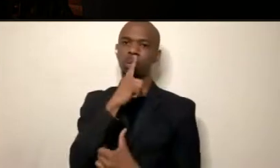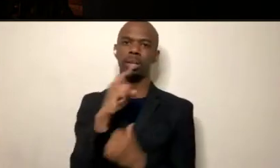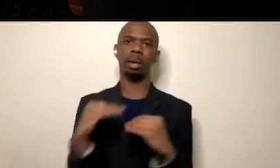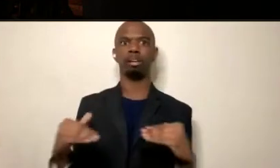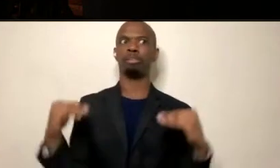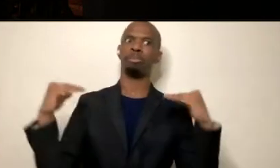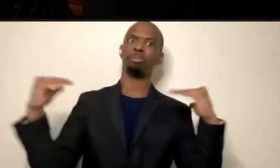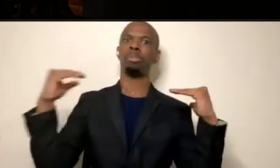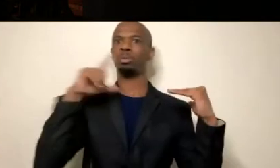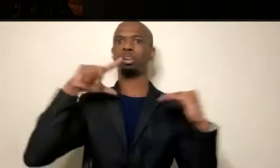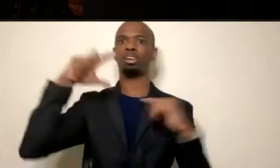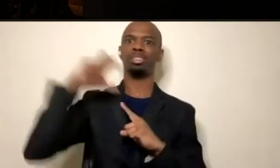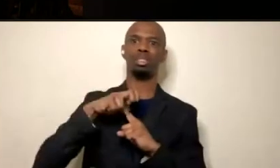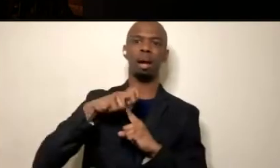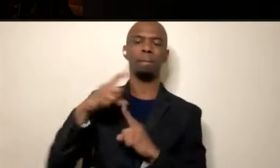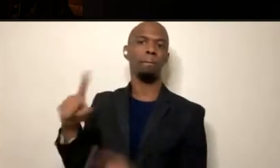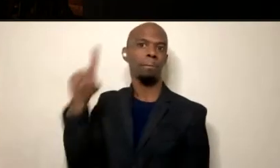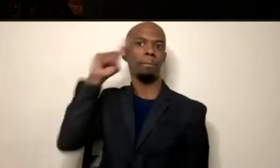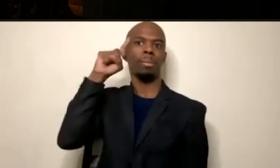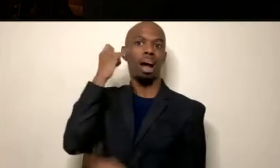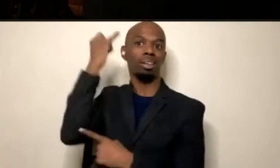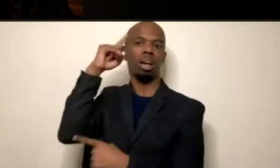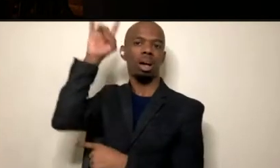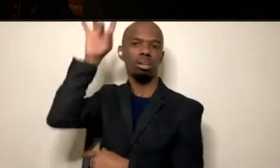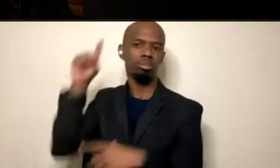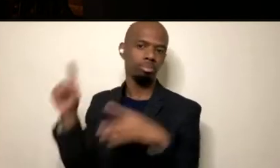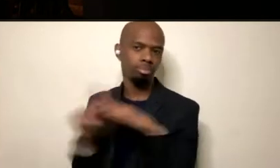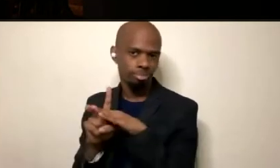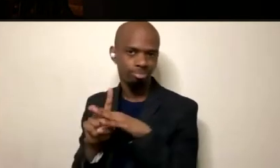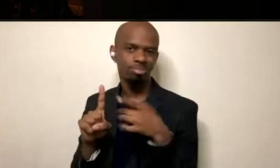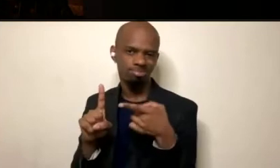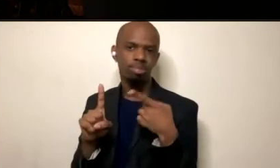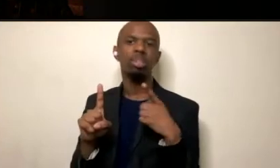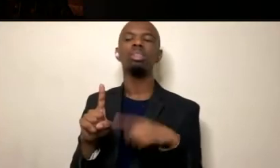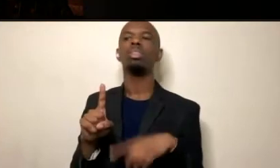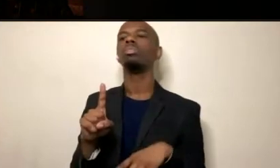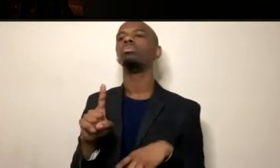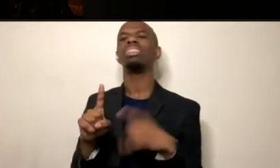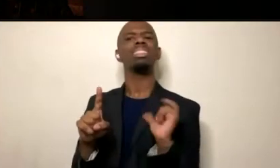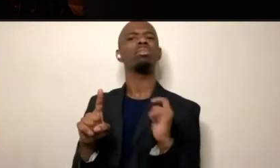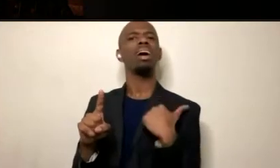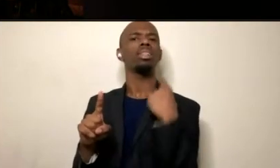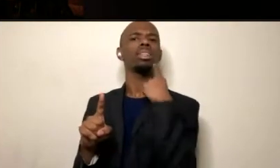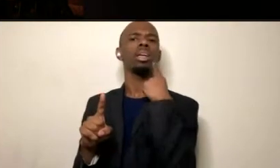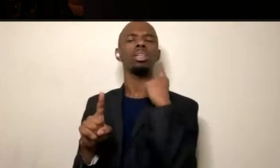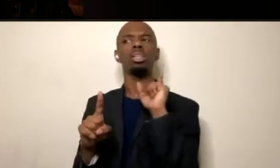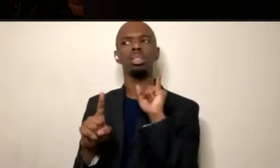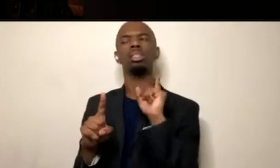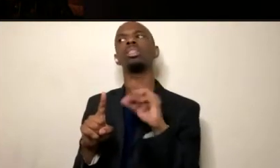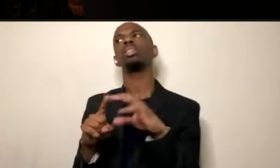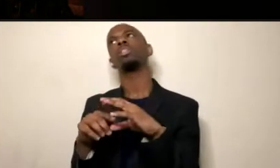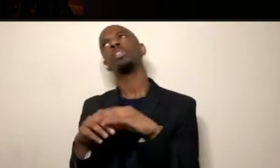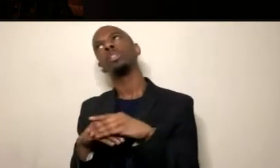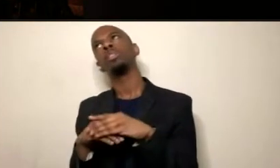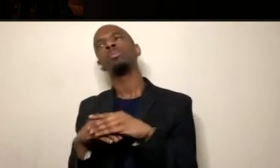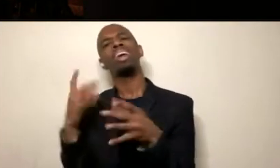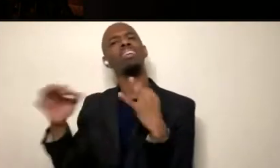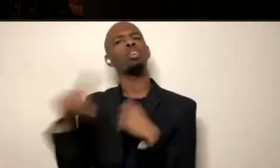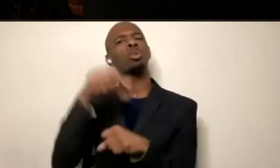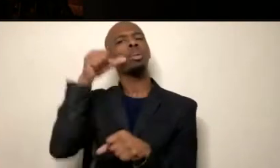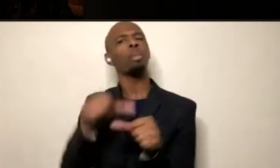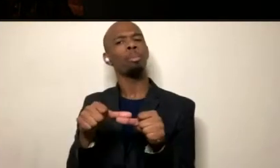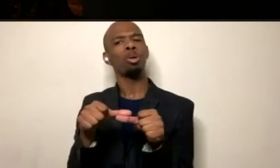you know, I think that the fact that if you remember, he called for his